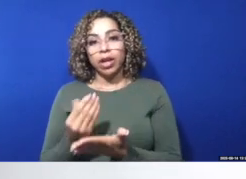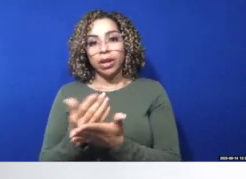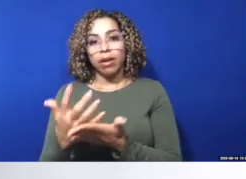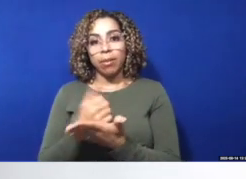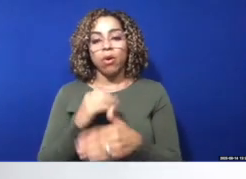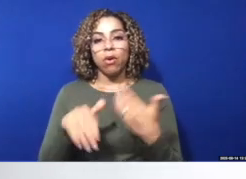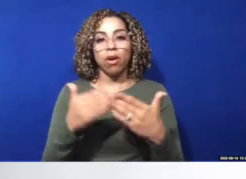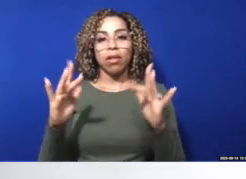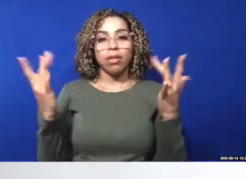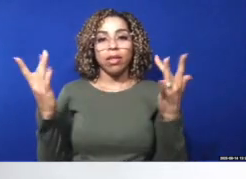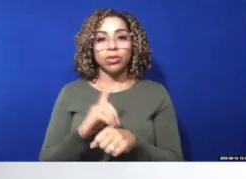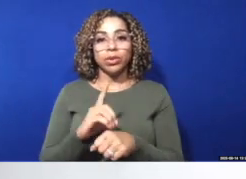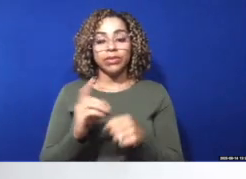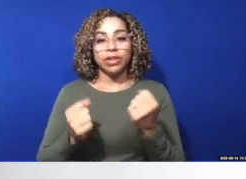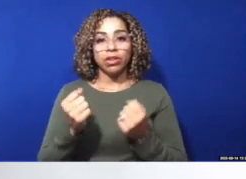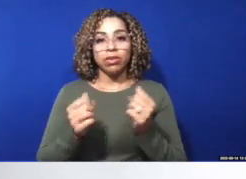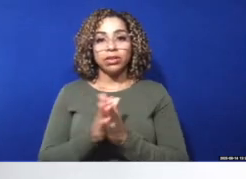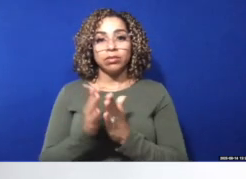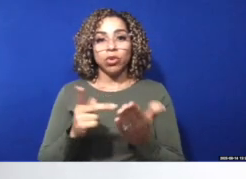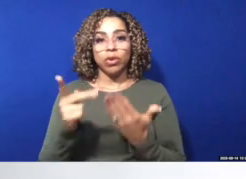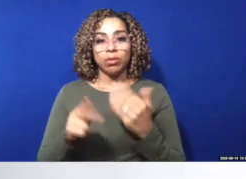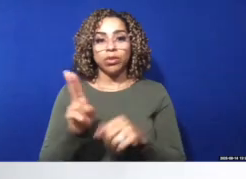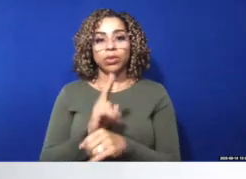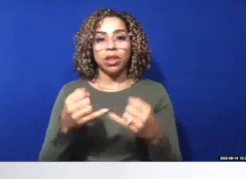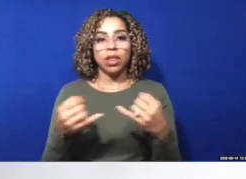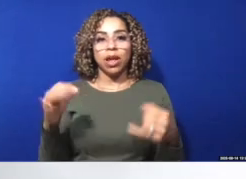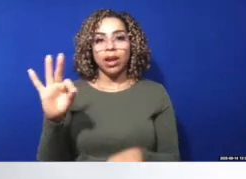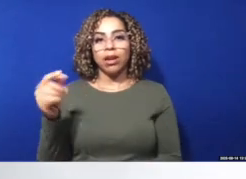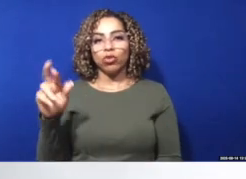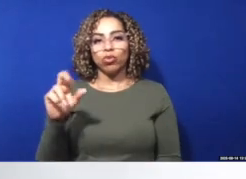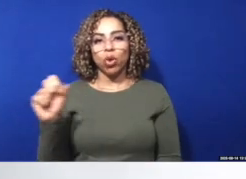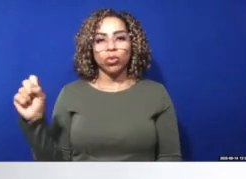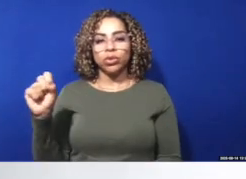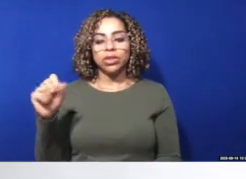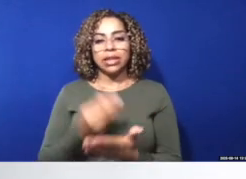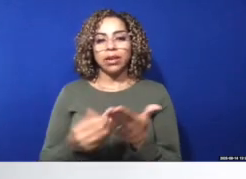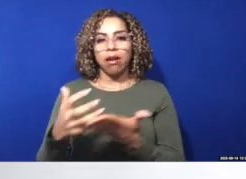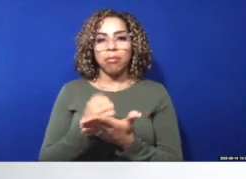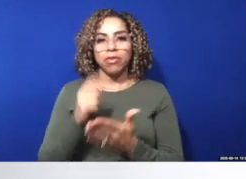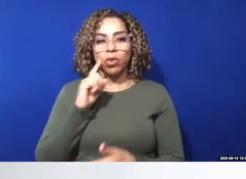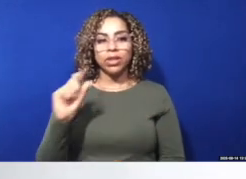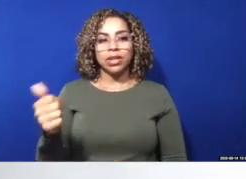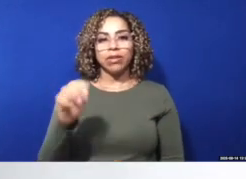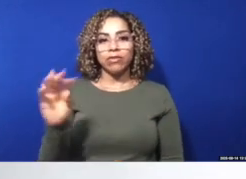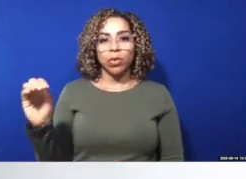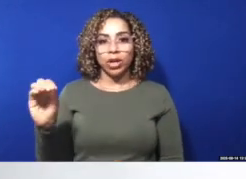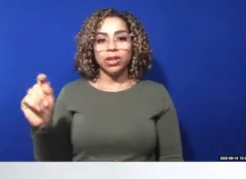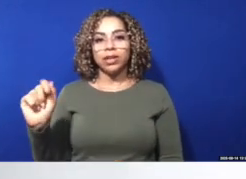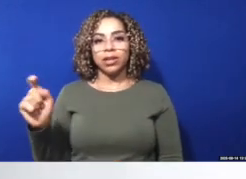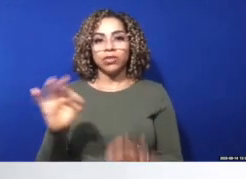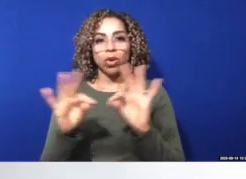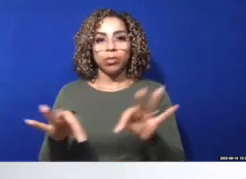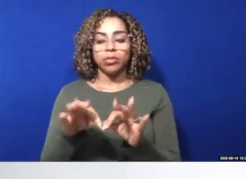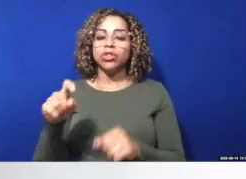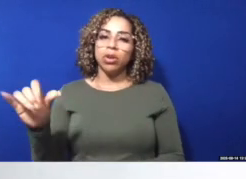vehicle incentive programs should use line 9, gross income, on the 1040 tax form. There should also be clear methods for those that